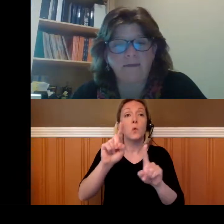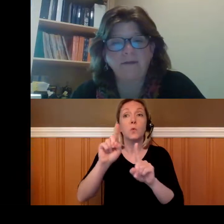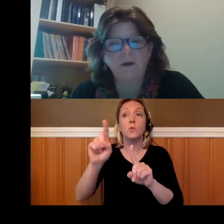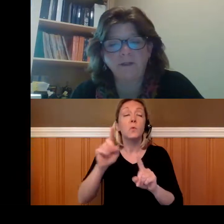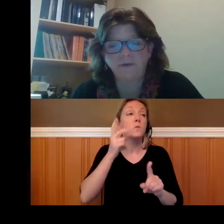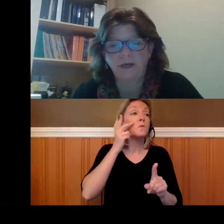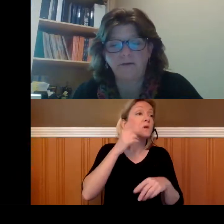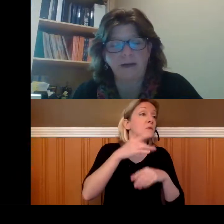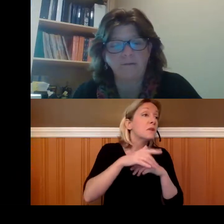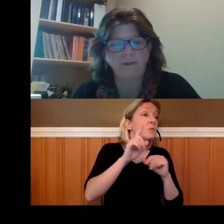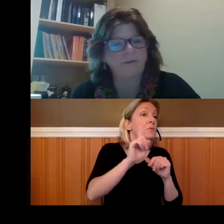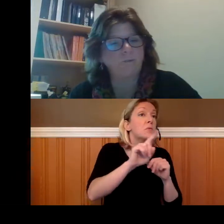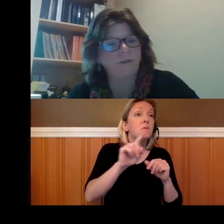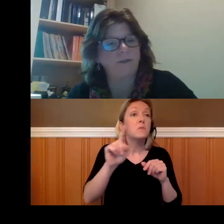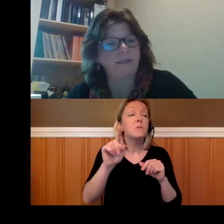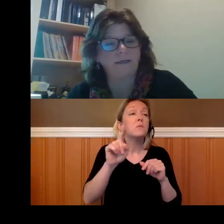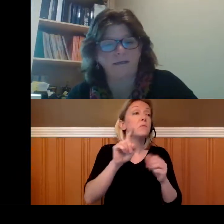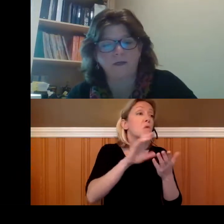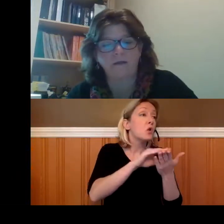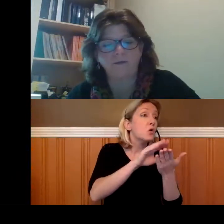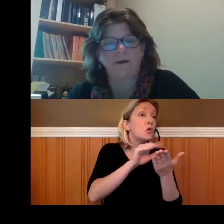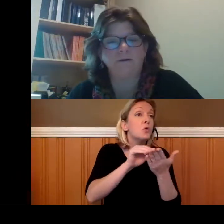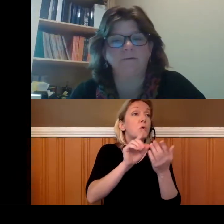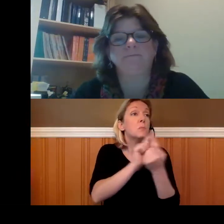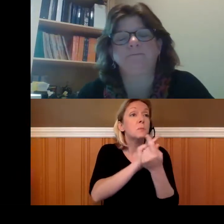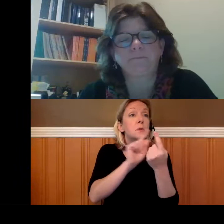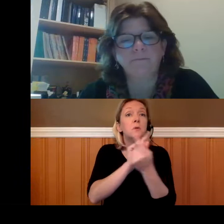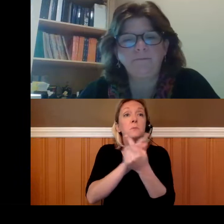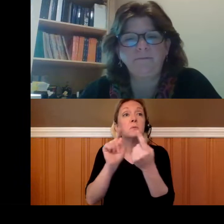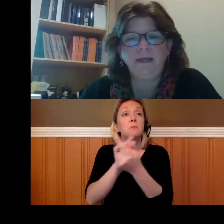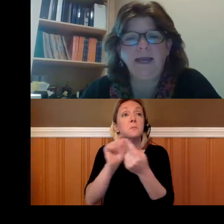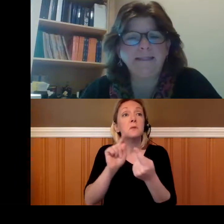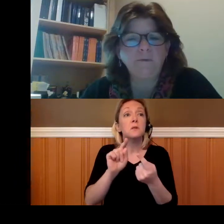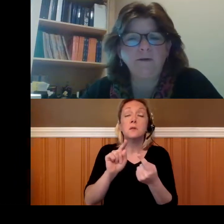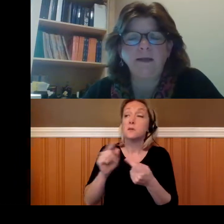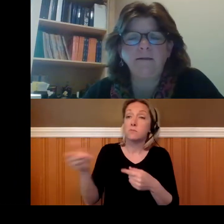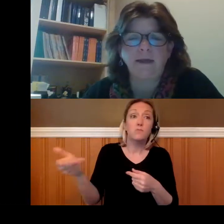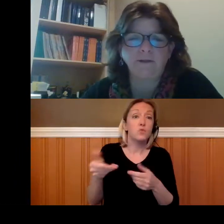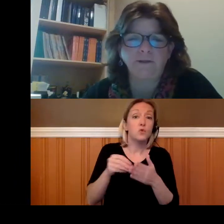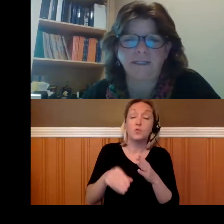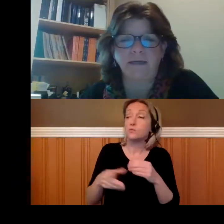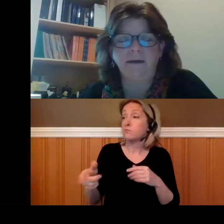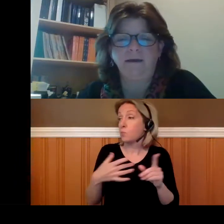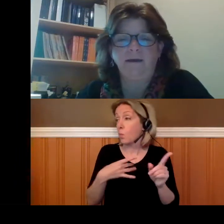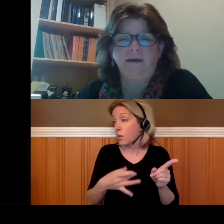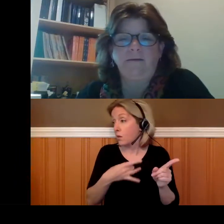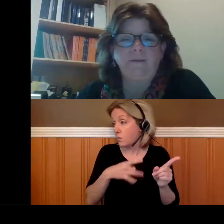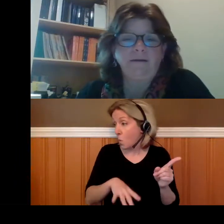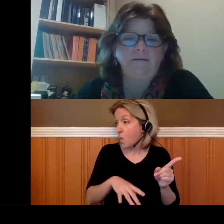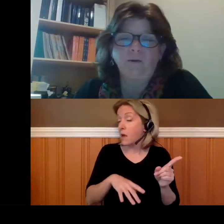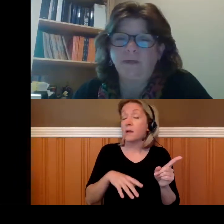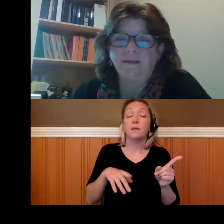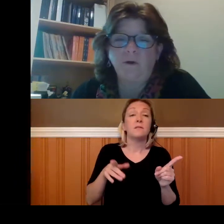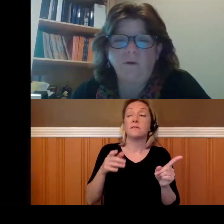about what you're seeing at those college fairs, and see what are they interested in. If they don't like the cold, don't